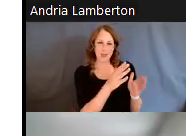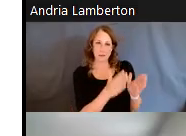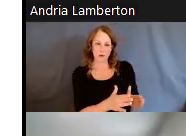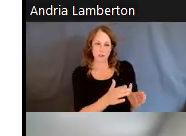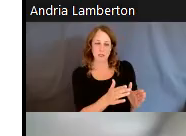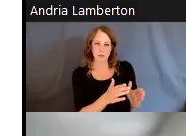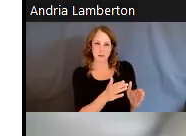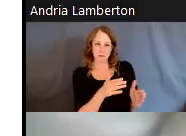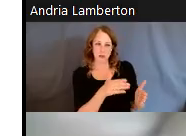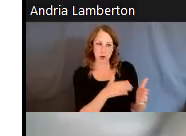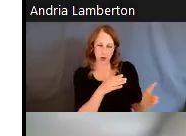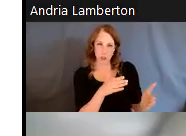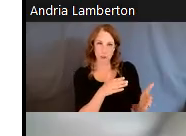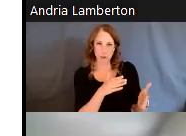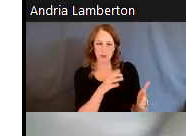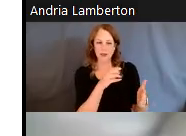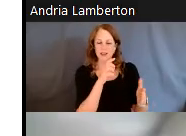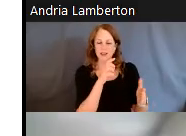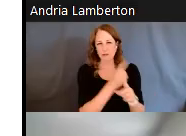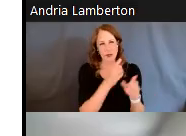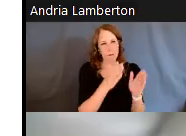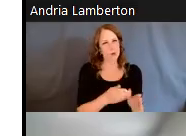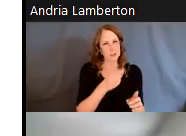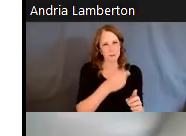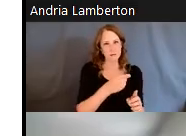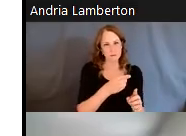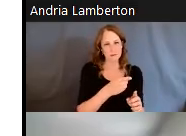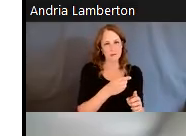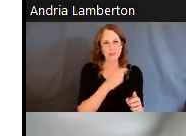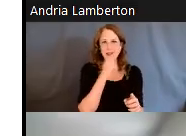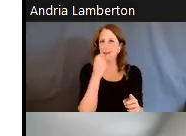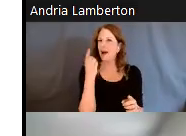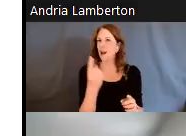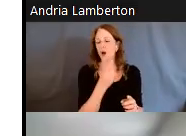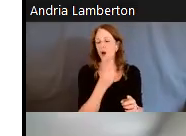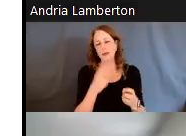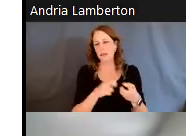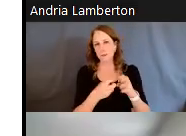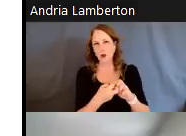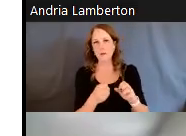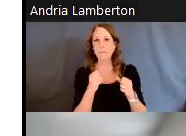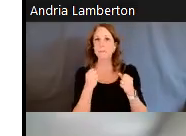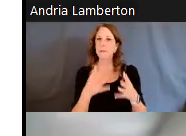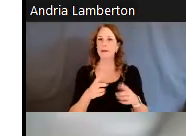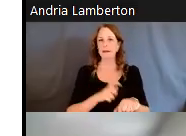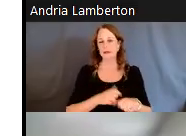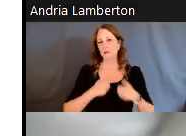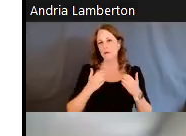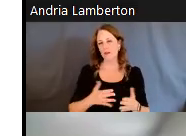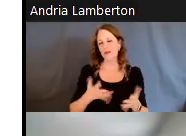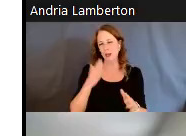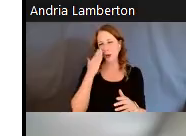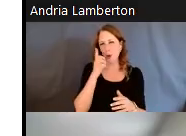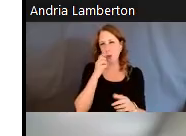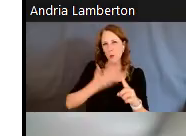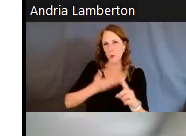charged is the person who committed a crime. That won't always be at issue. Many times survivors know the perpetrator and the identity is